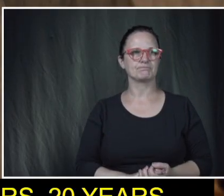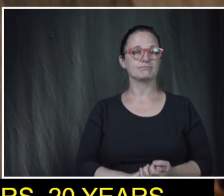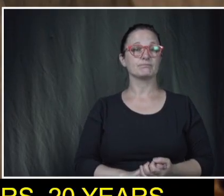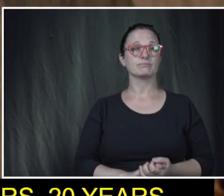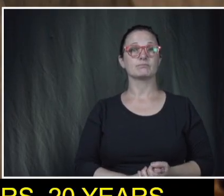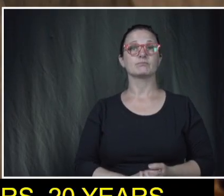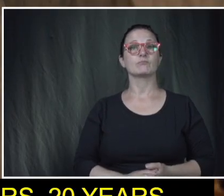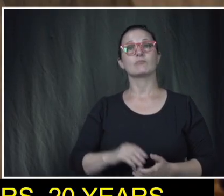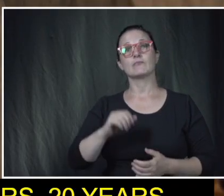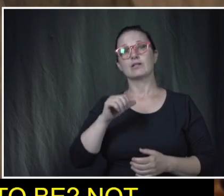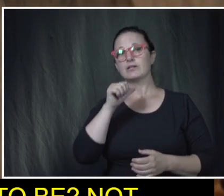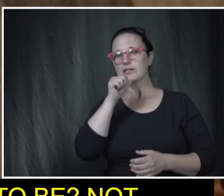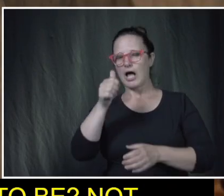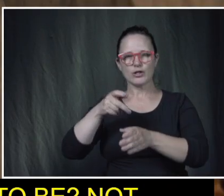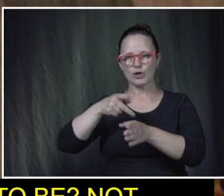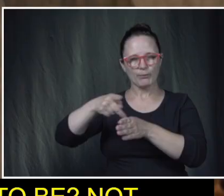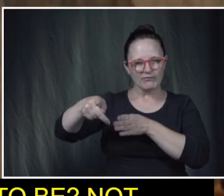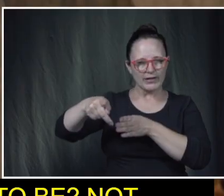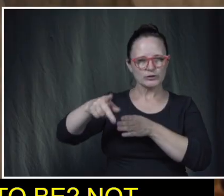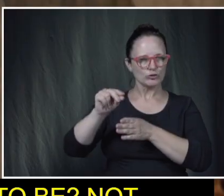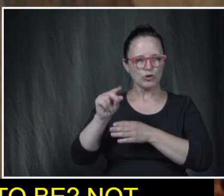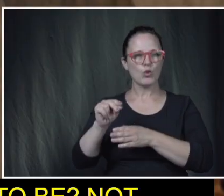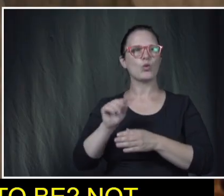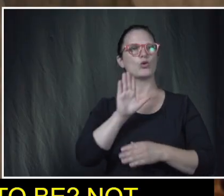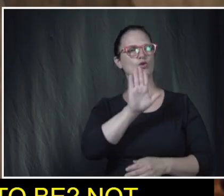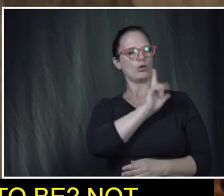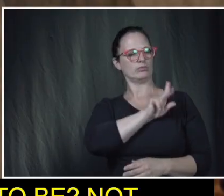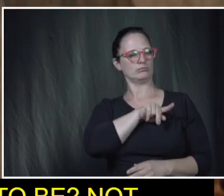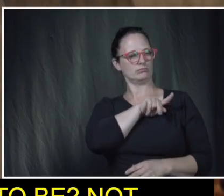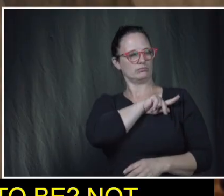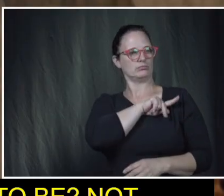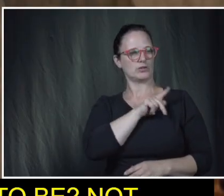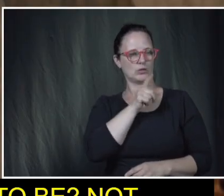Not your profession, but who are you going to be as a person?